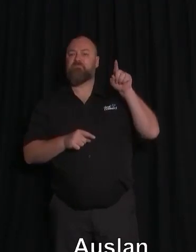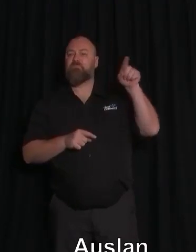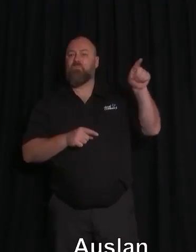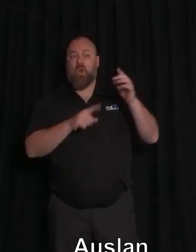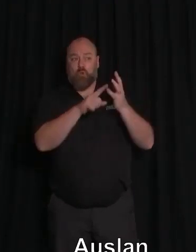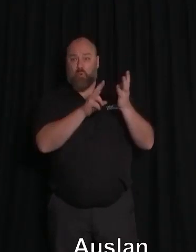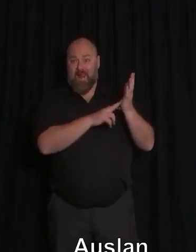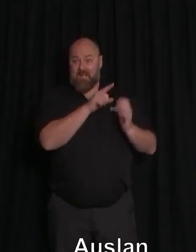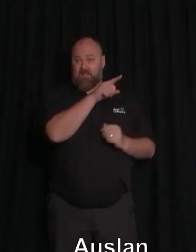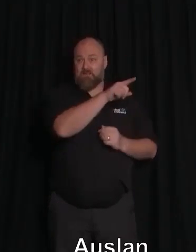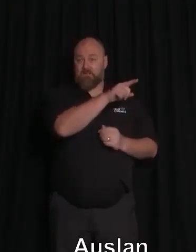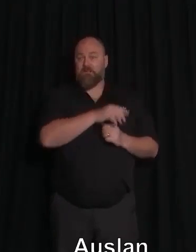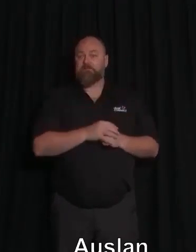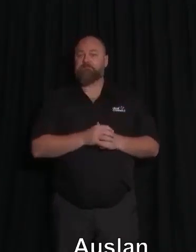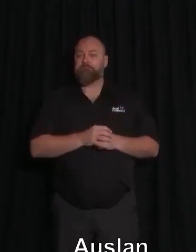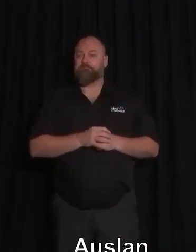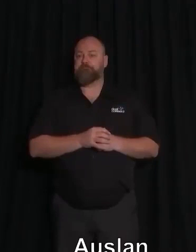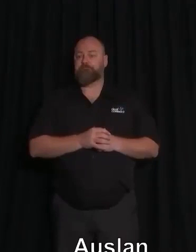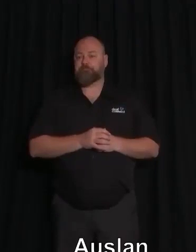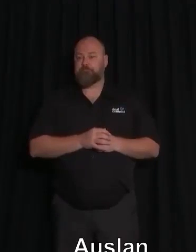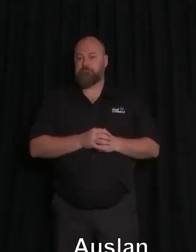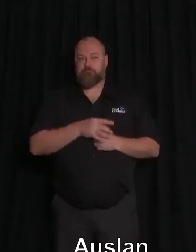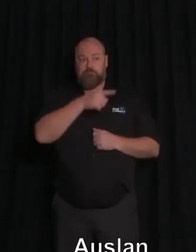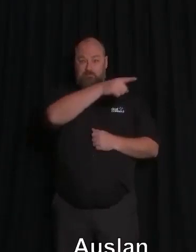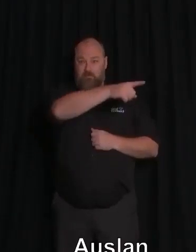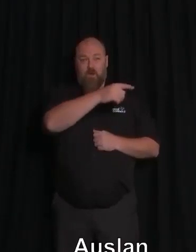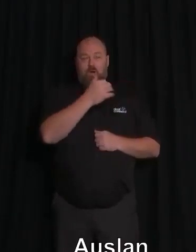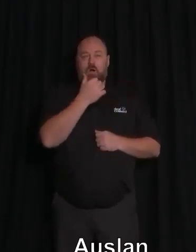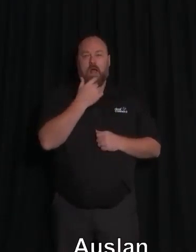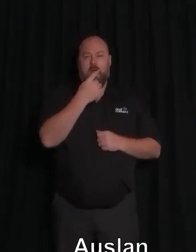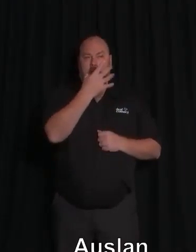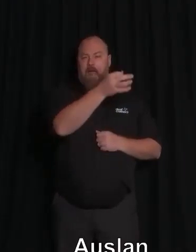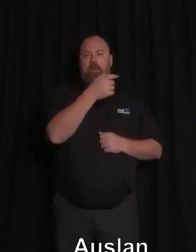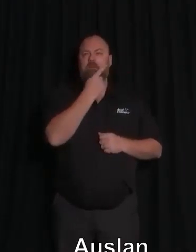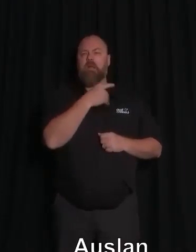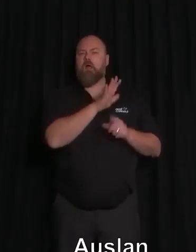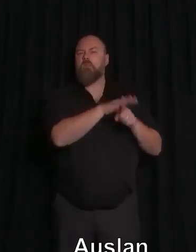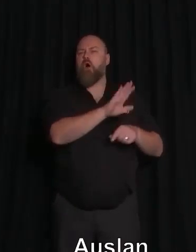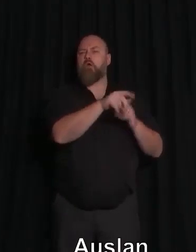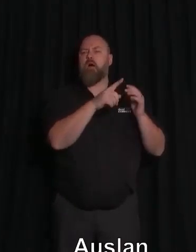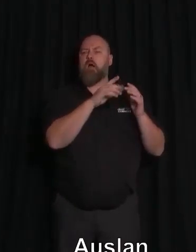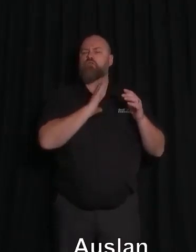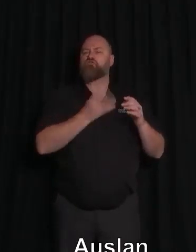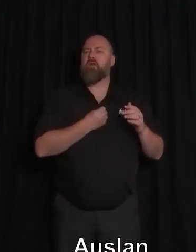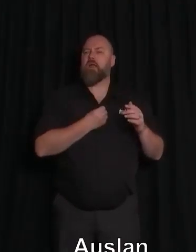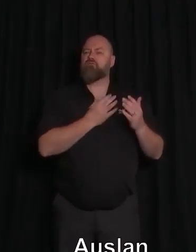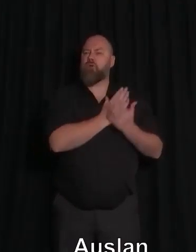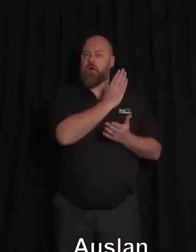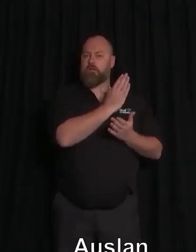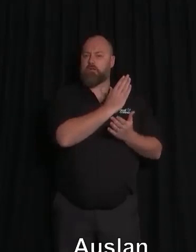spaces in the UN where trans rights have been questioned. However, there's been, among human